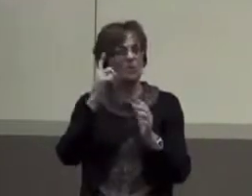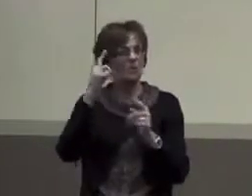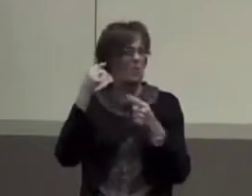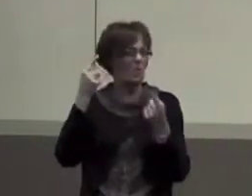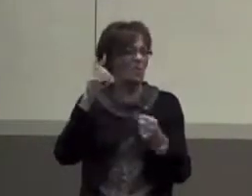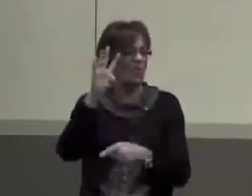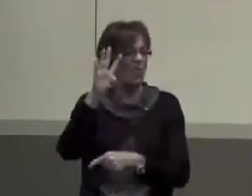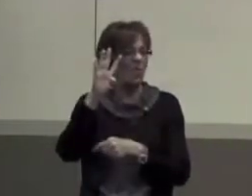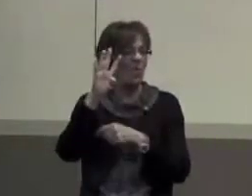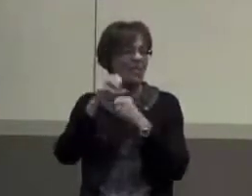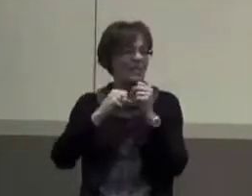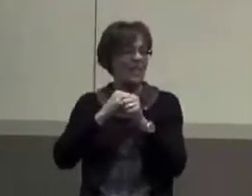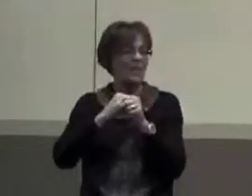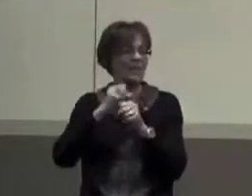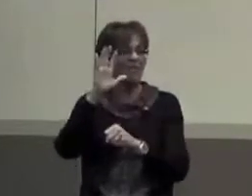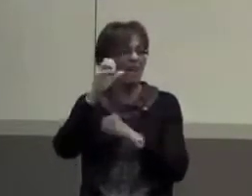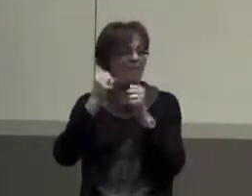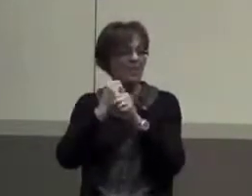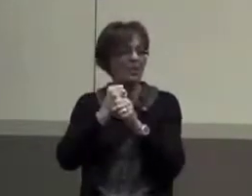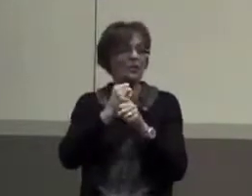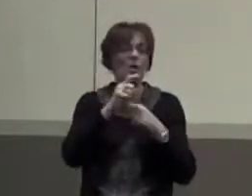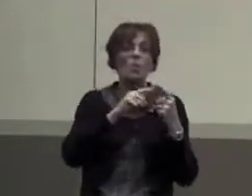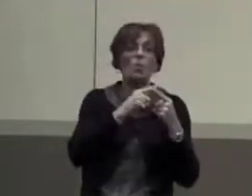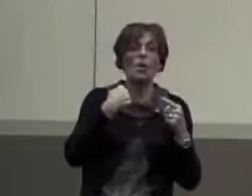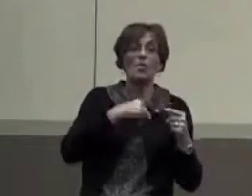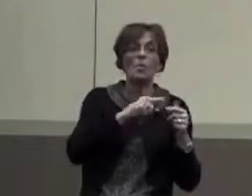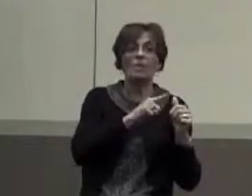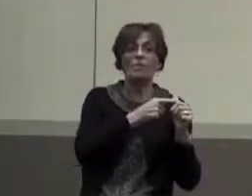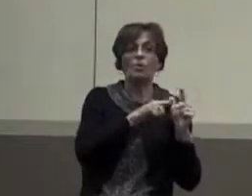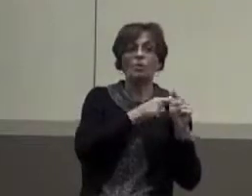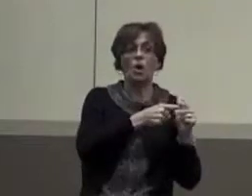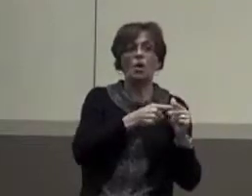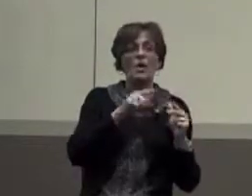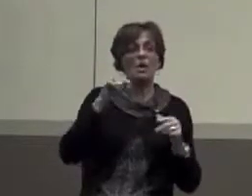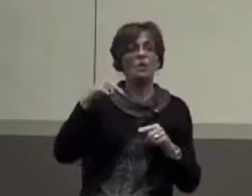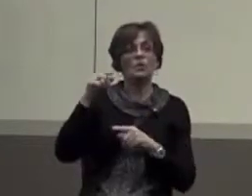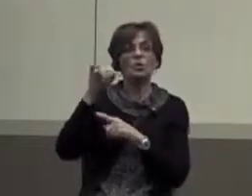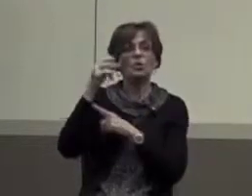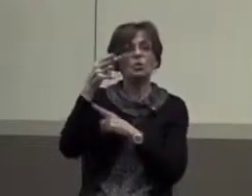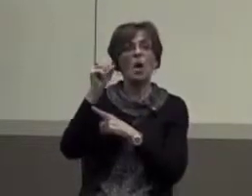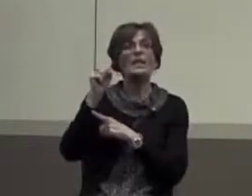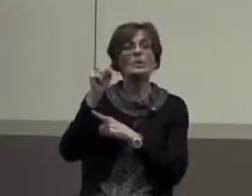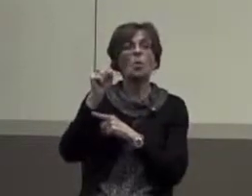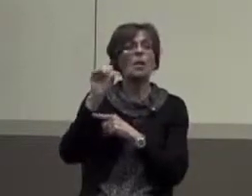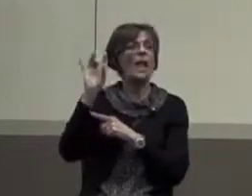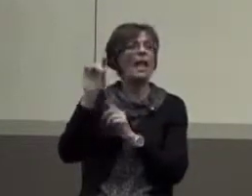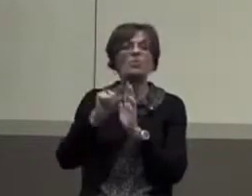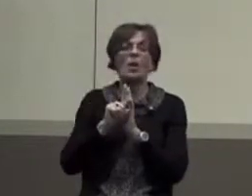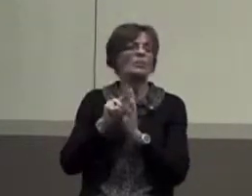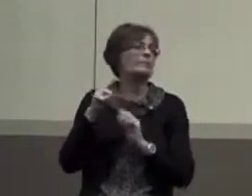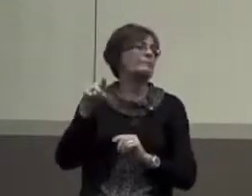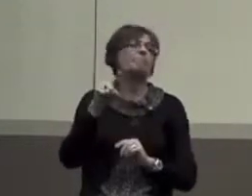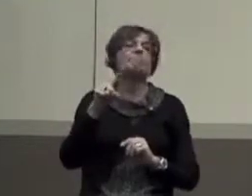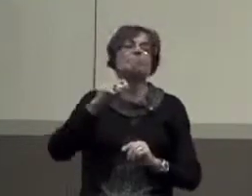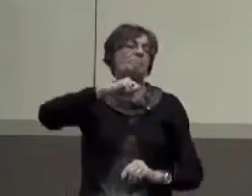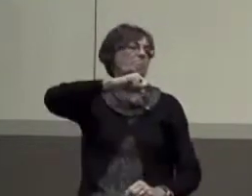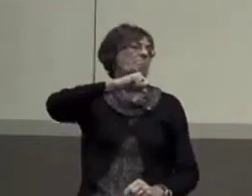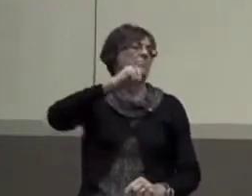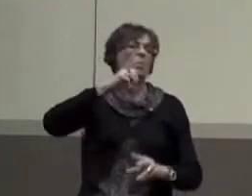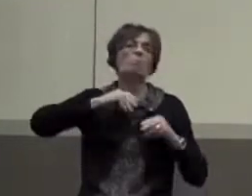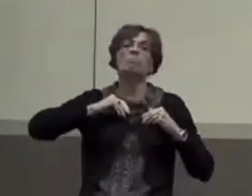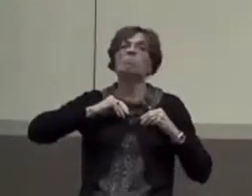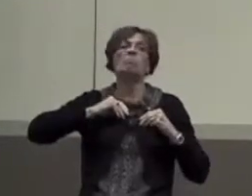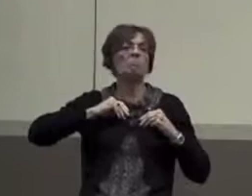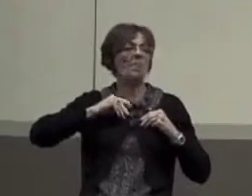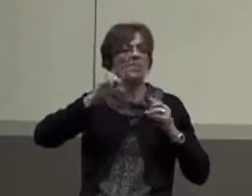now. And when we first started, I have junior high, so I had 8th graders, and they did not buy into it at all. They hated it. They